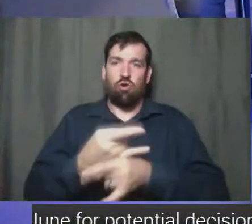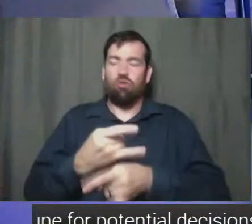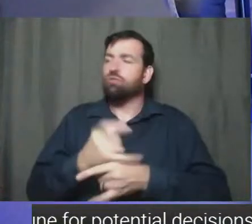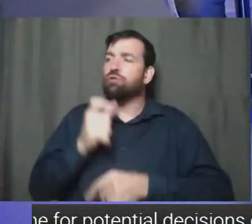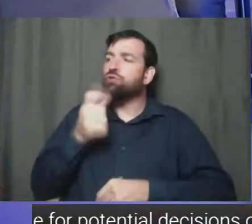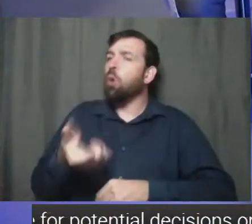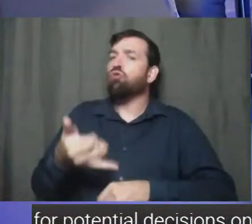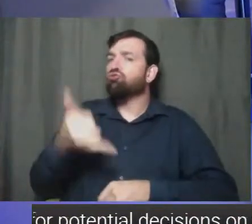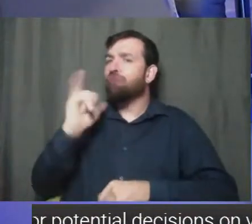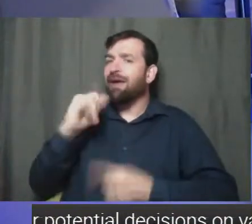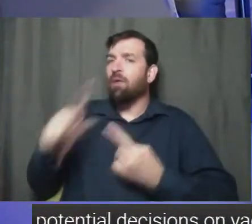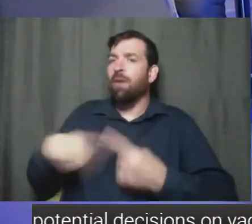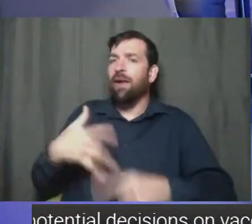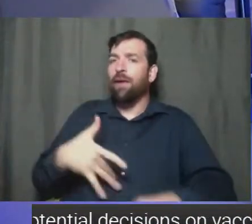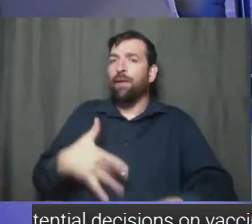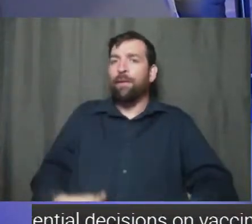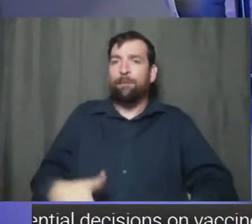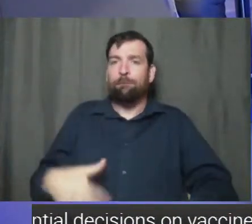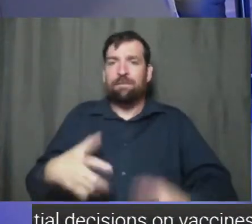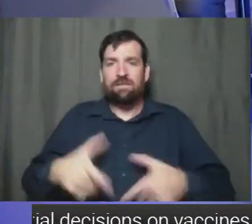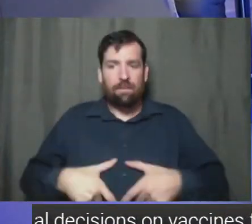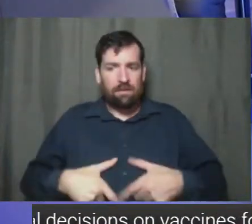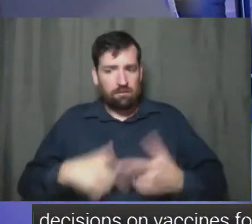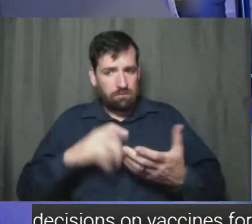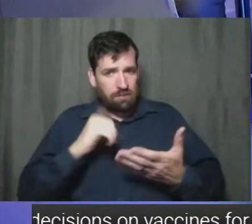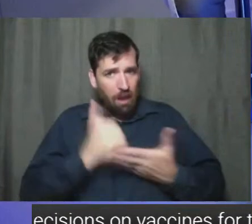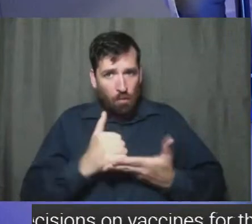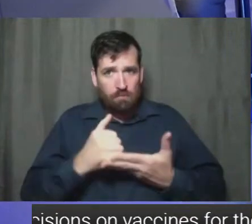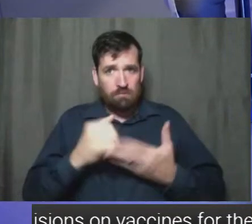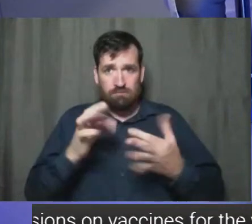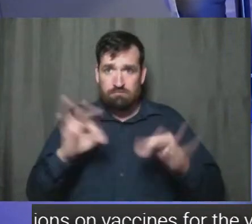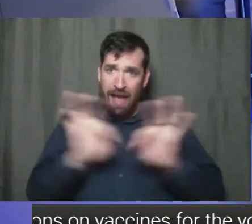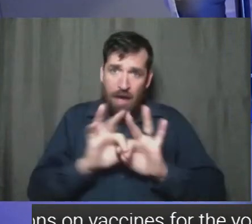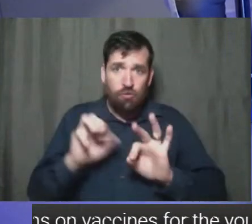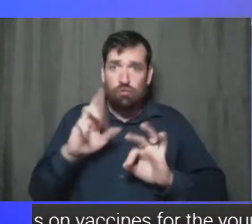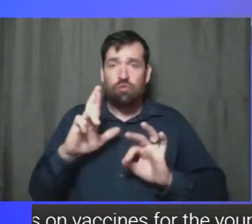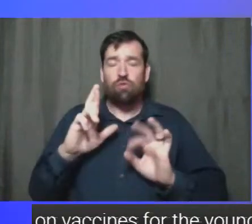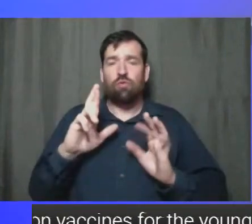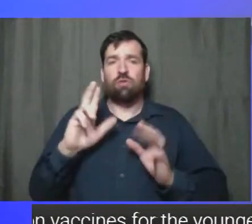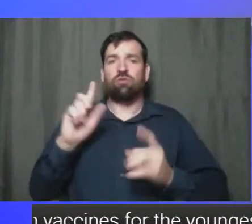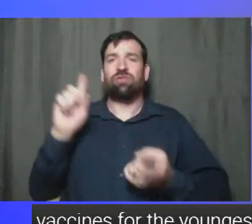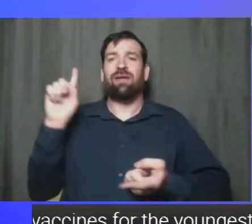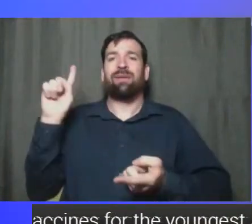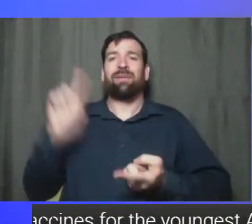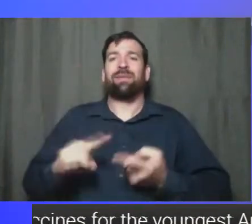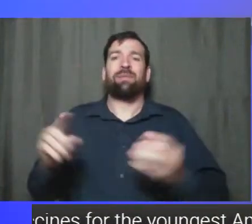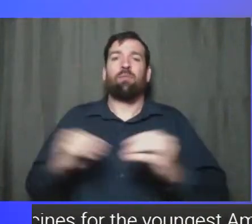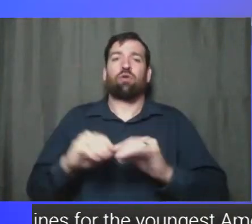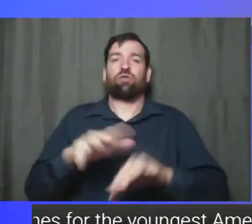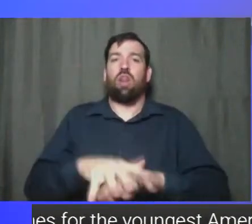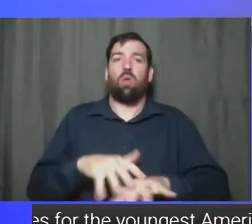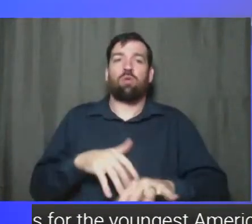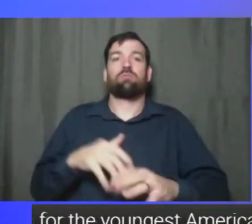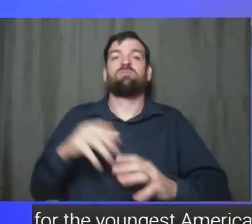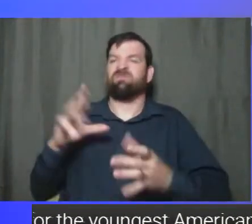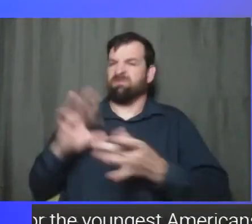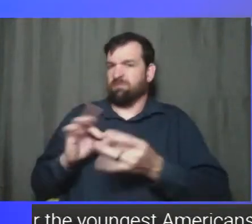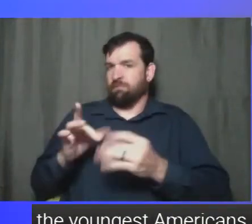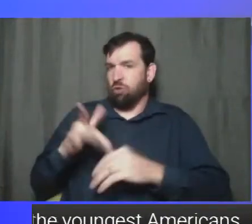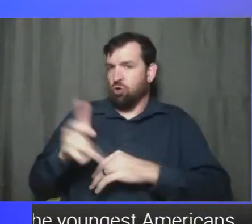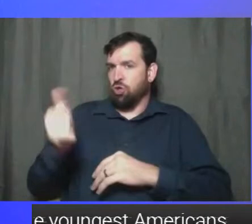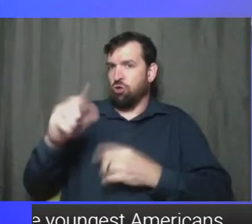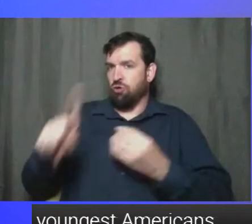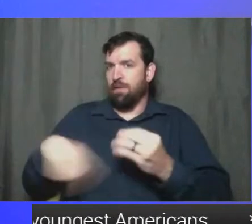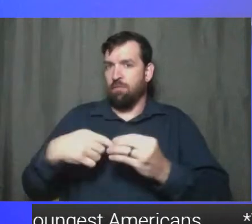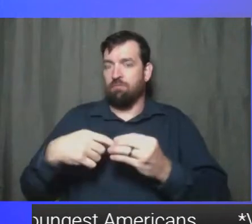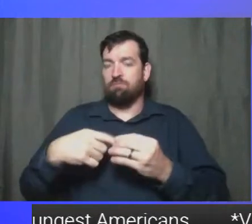Dr. Taylor. Does that help? Does it matter? Or does it just really just slow the absorption rate? So this comes back to the comment I was making a little bit earlier about having that alcohol